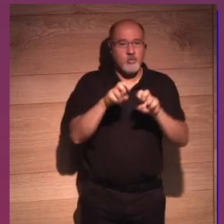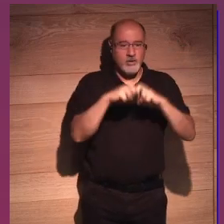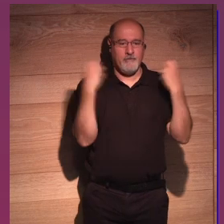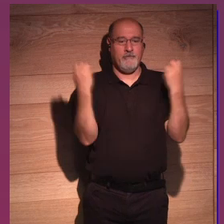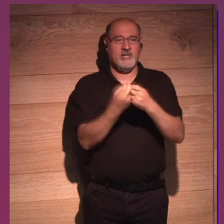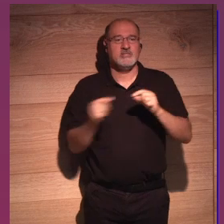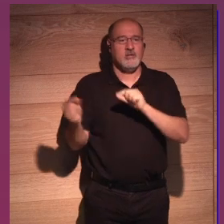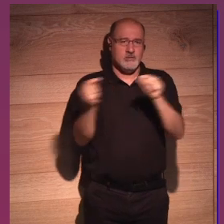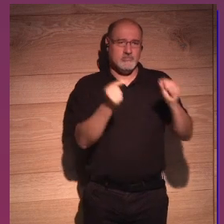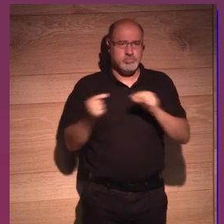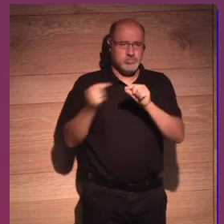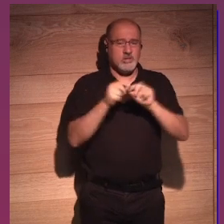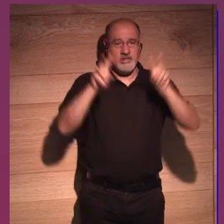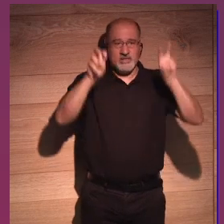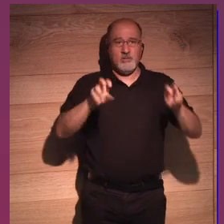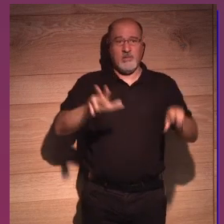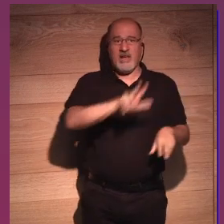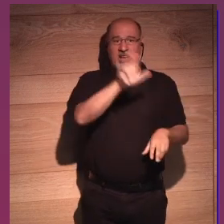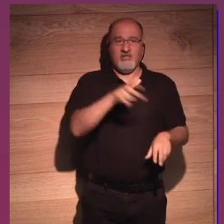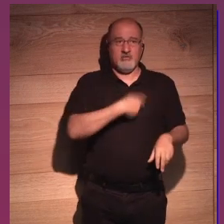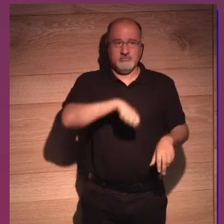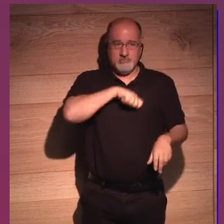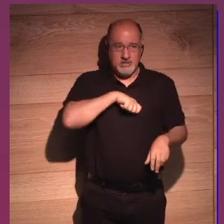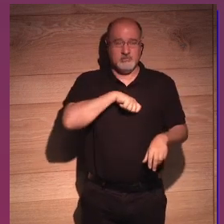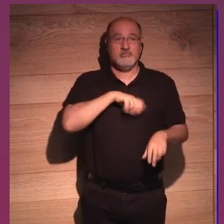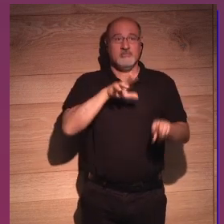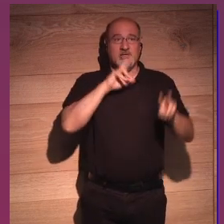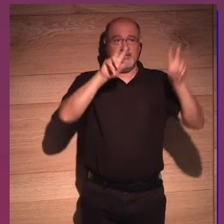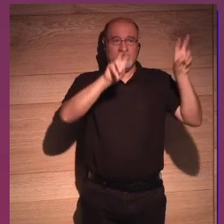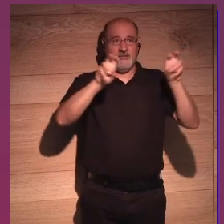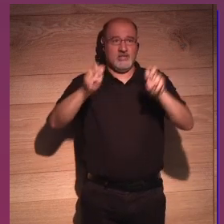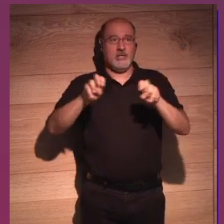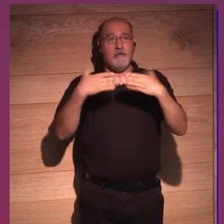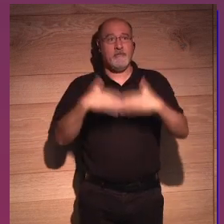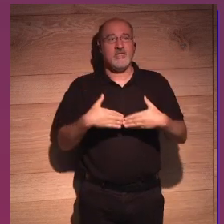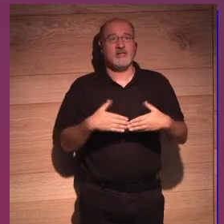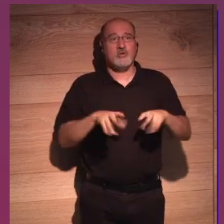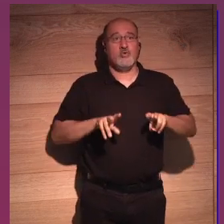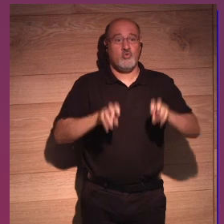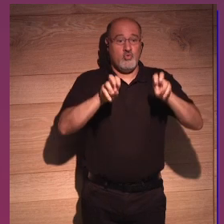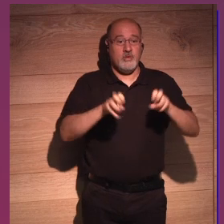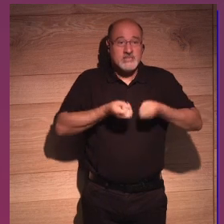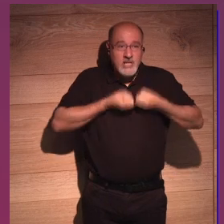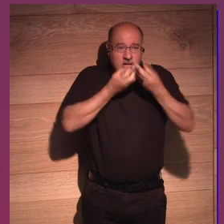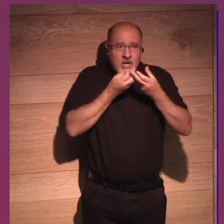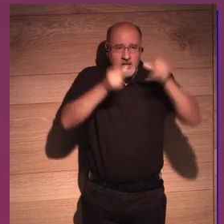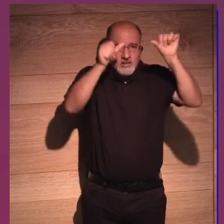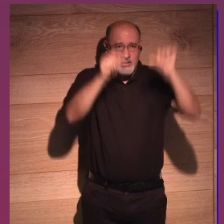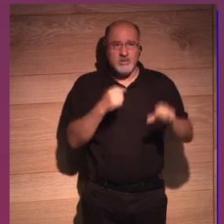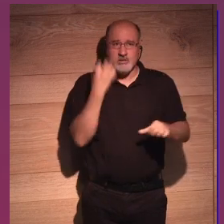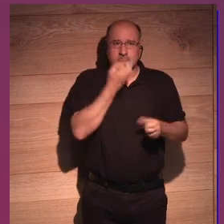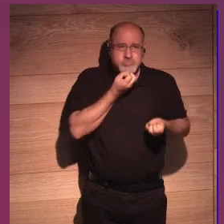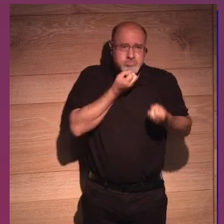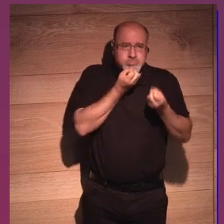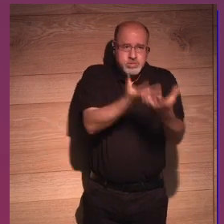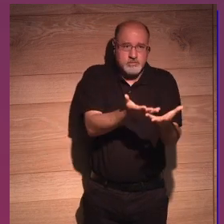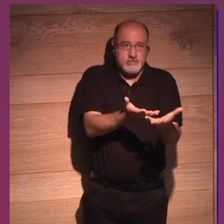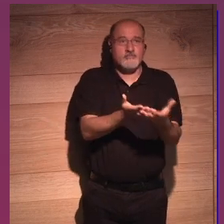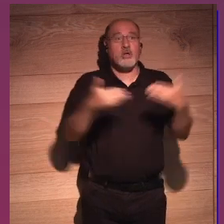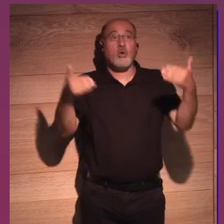and then a round table with experts from the national landscape, and then on Wednesday we have